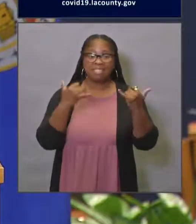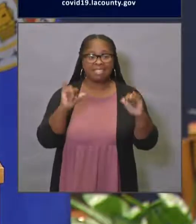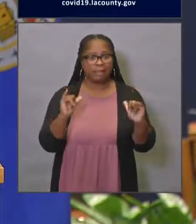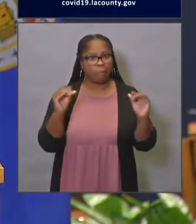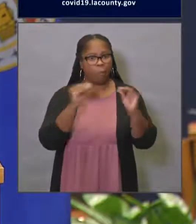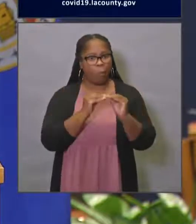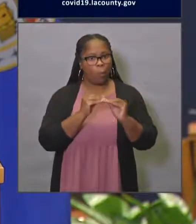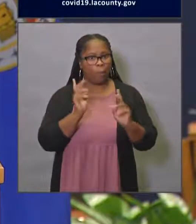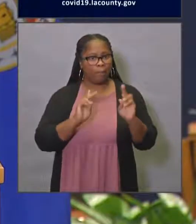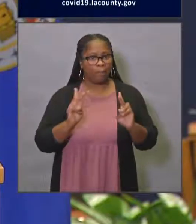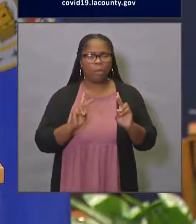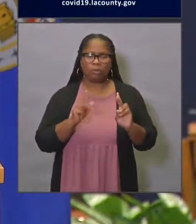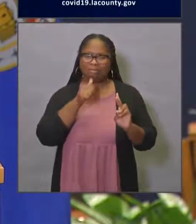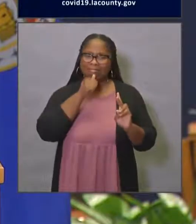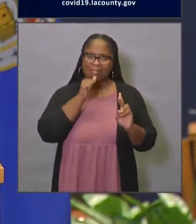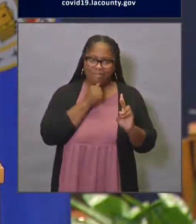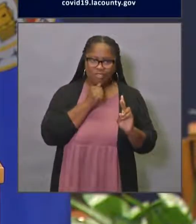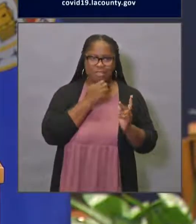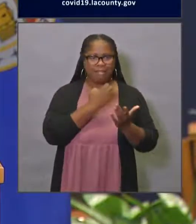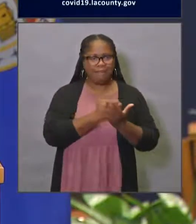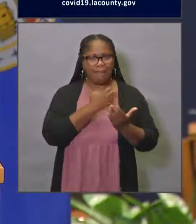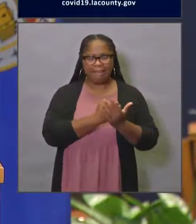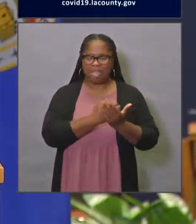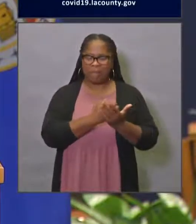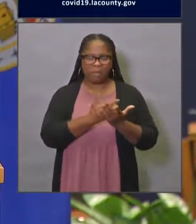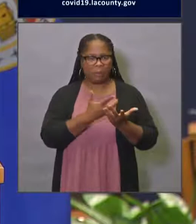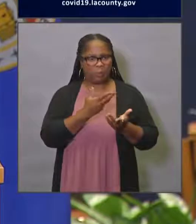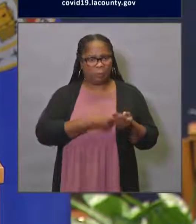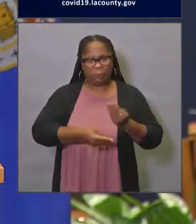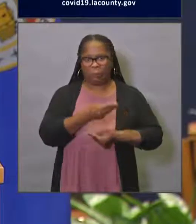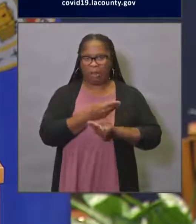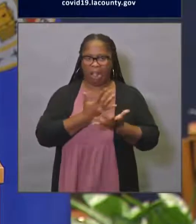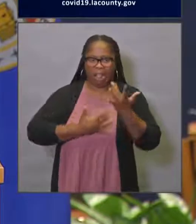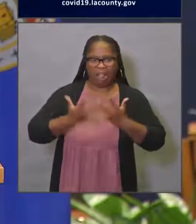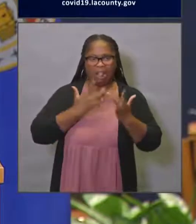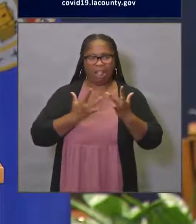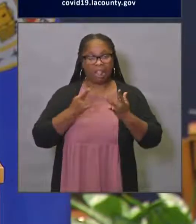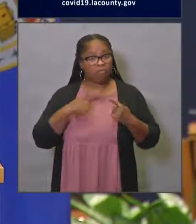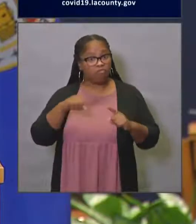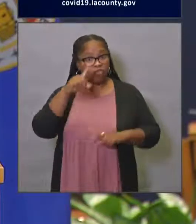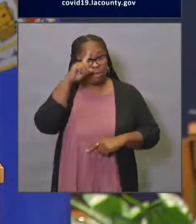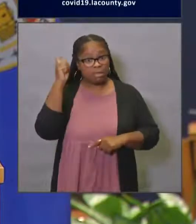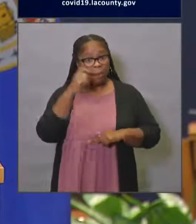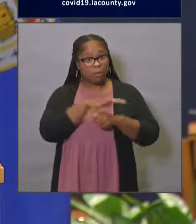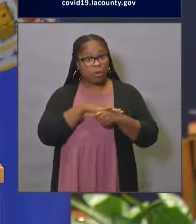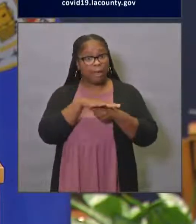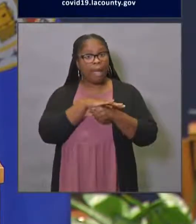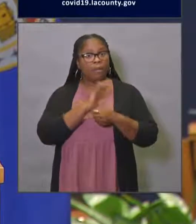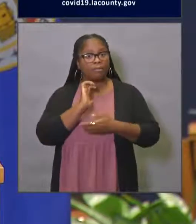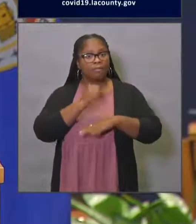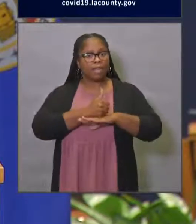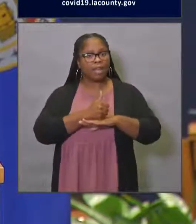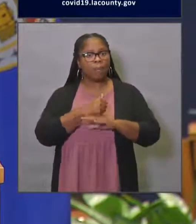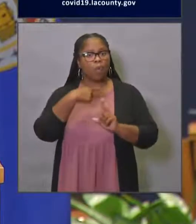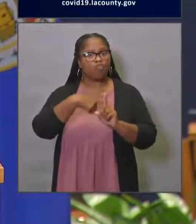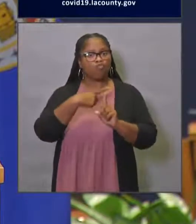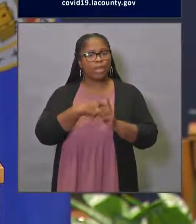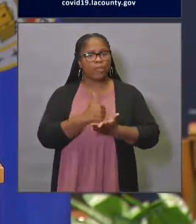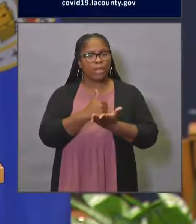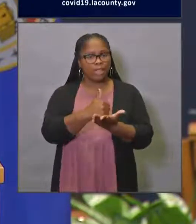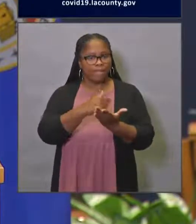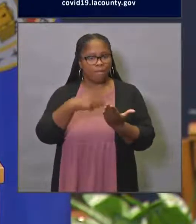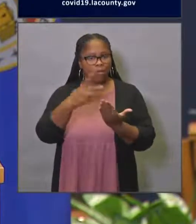from the economic toll of the continued closures. During the summer, the county implemented a rent relief program. Over a